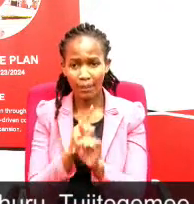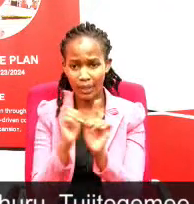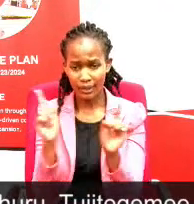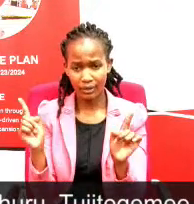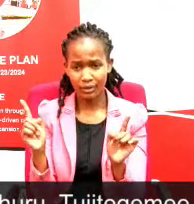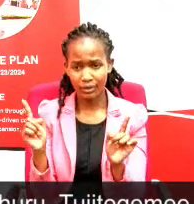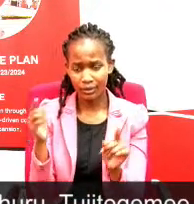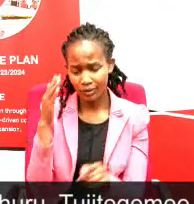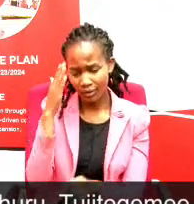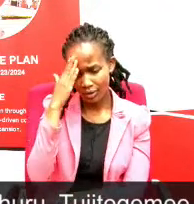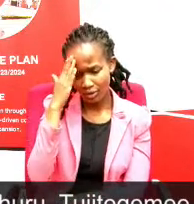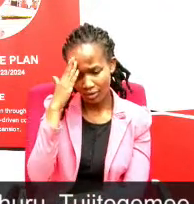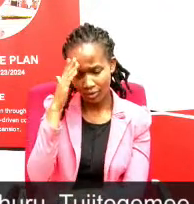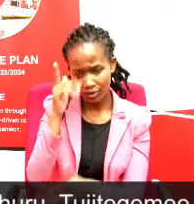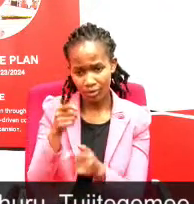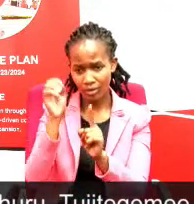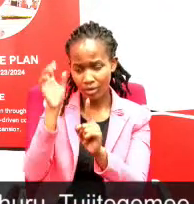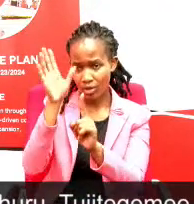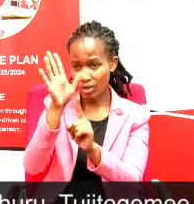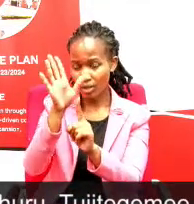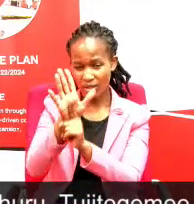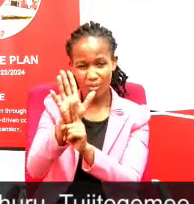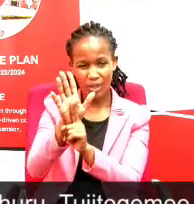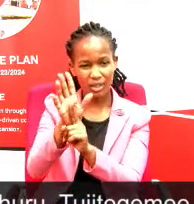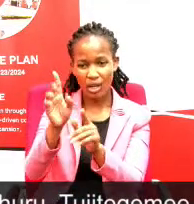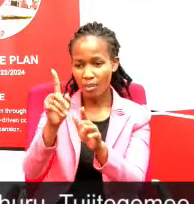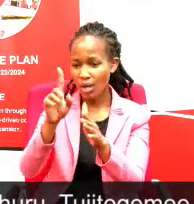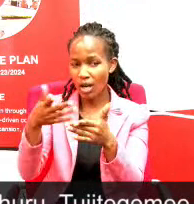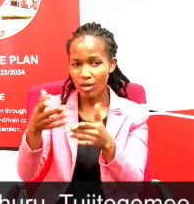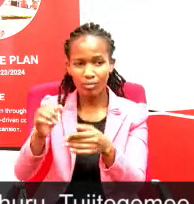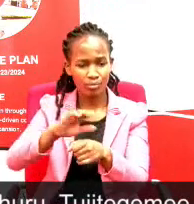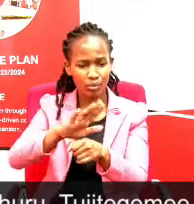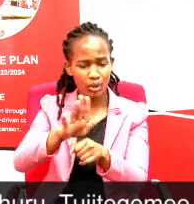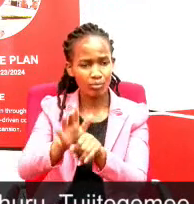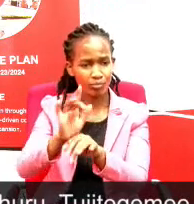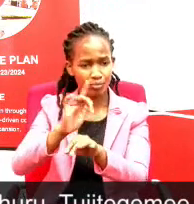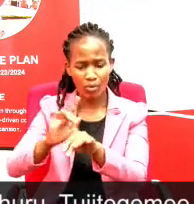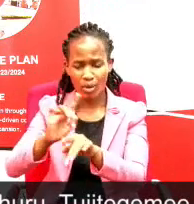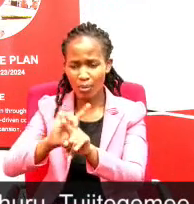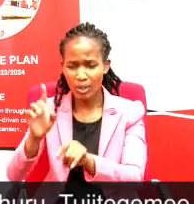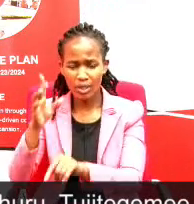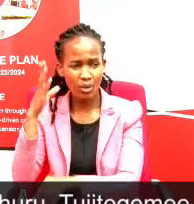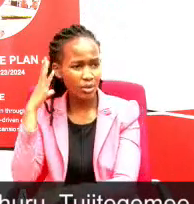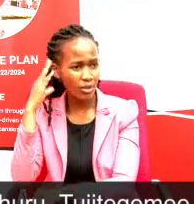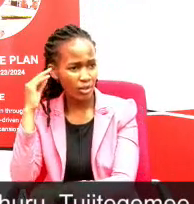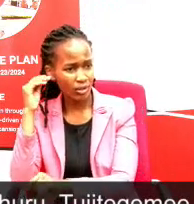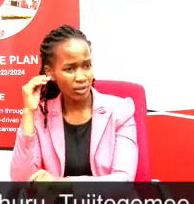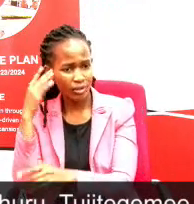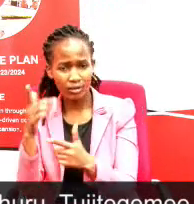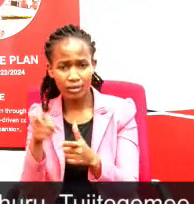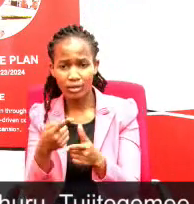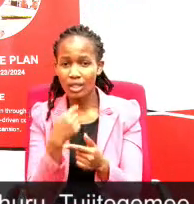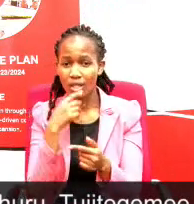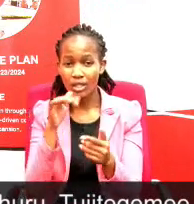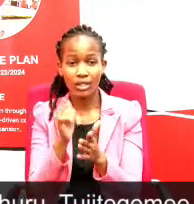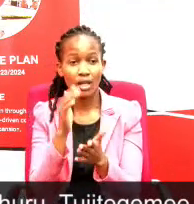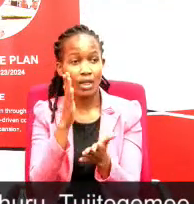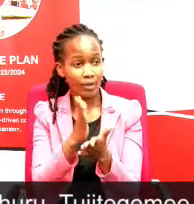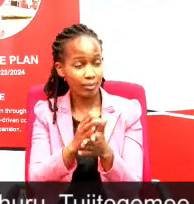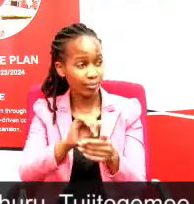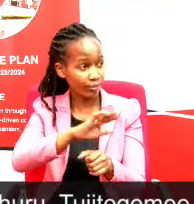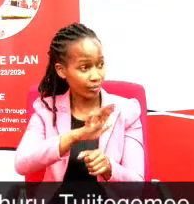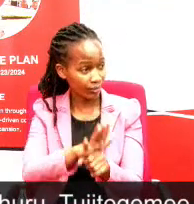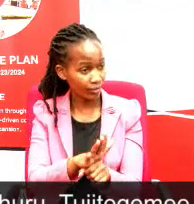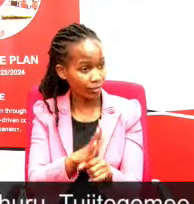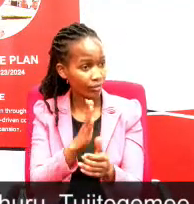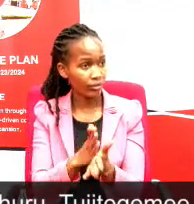But, you know, of course, we know the impact of COVID, but I was listening to something recently, and I was saying that the reality of COVID is